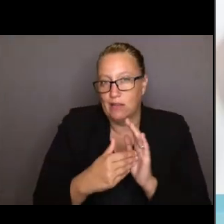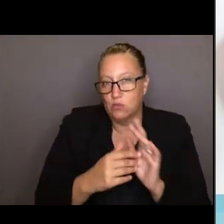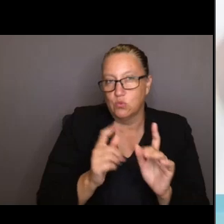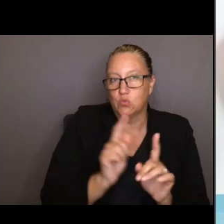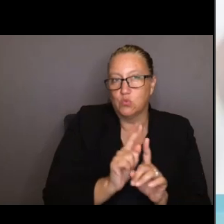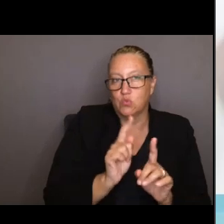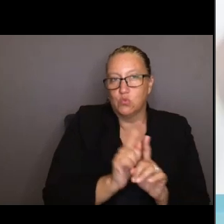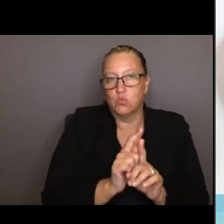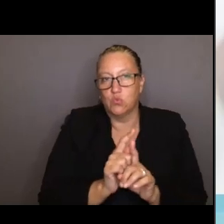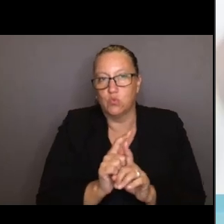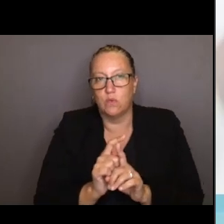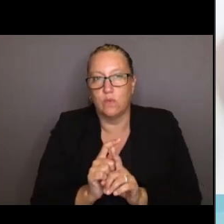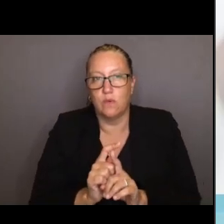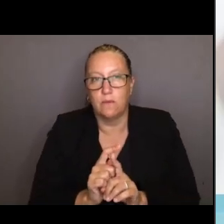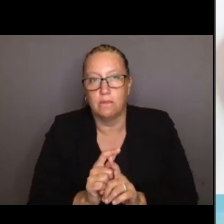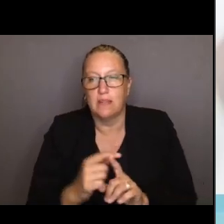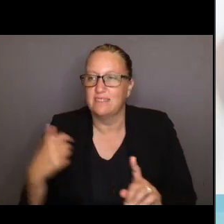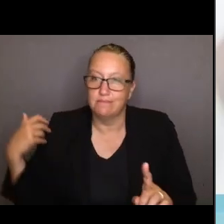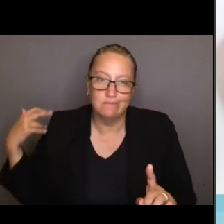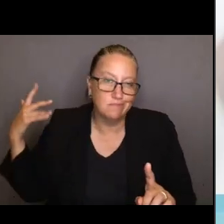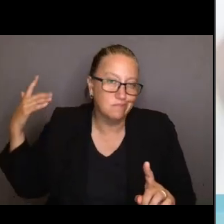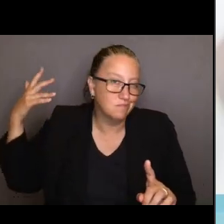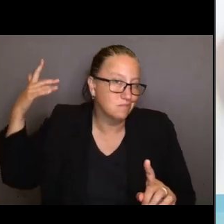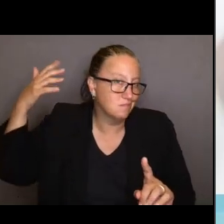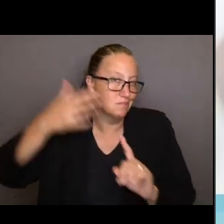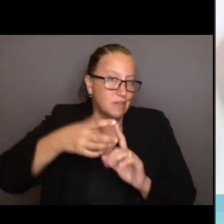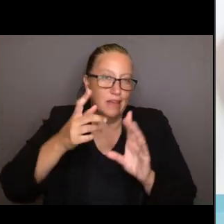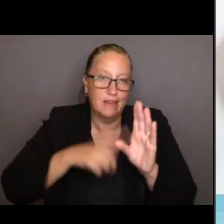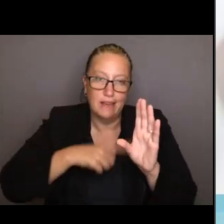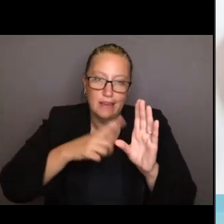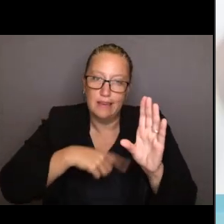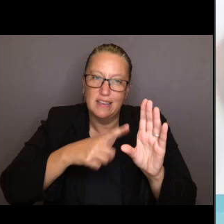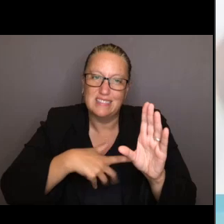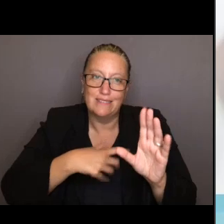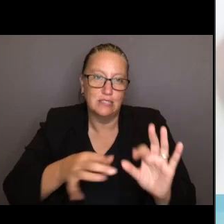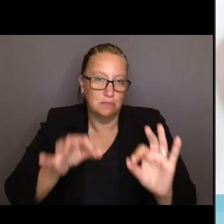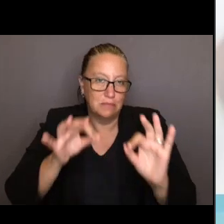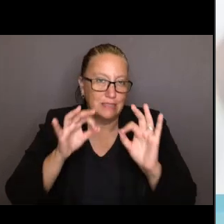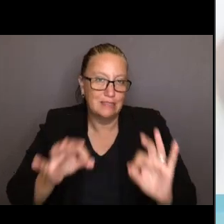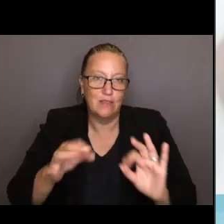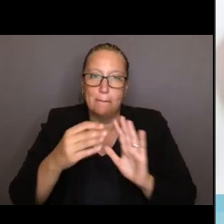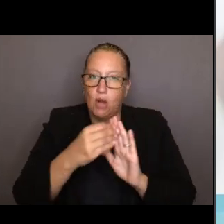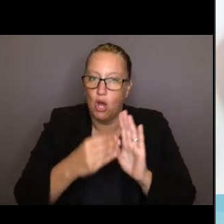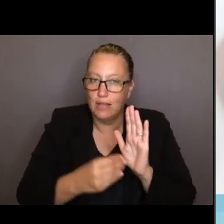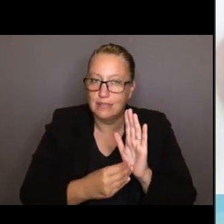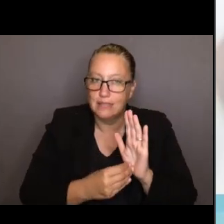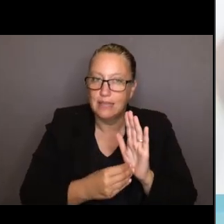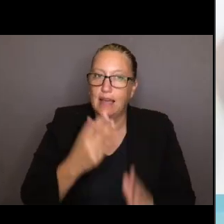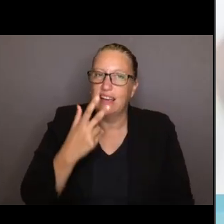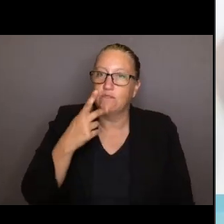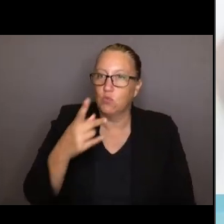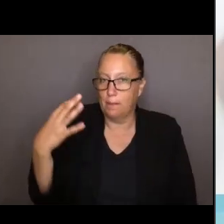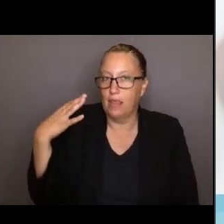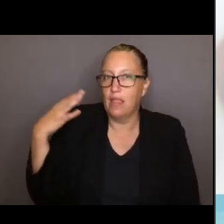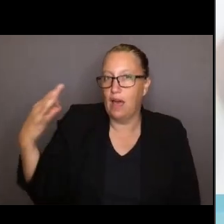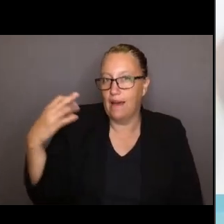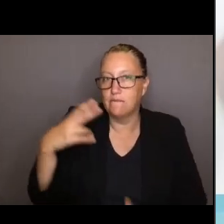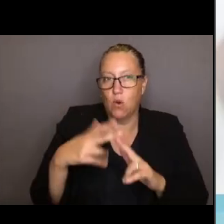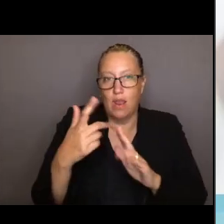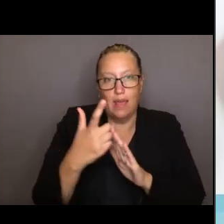conferencing over the course of many years, and they now have a specific policy about it. You apply for legal aid. If the